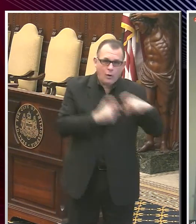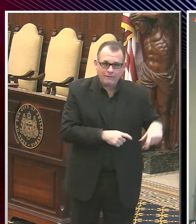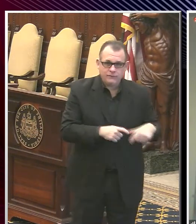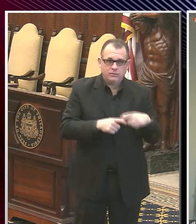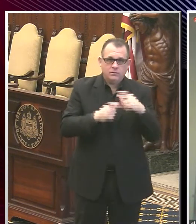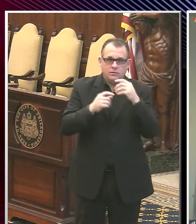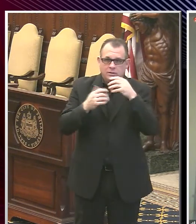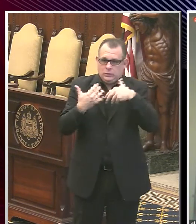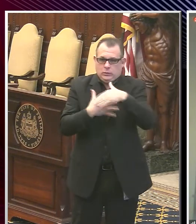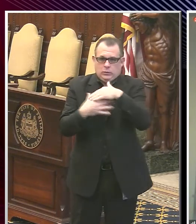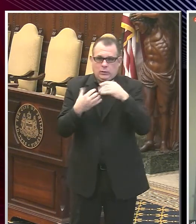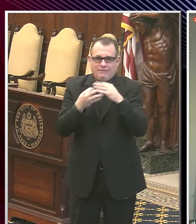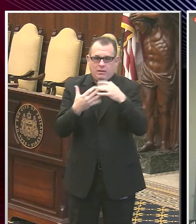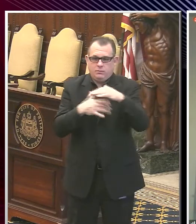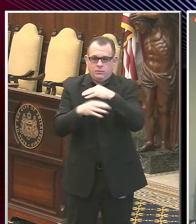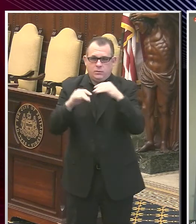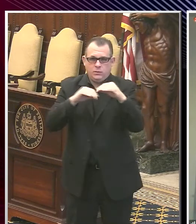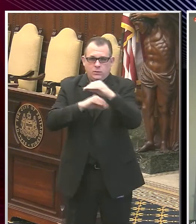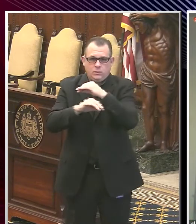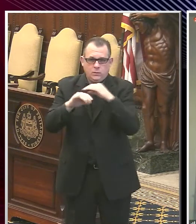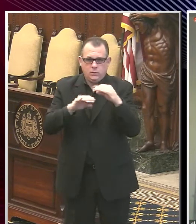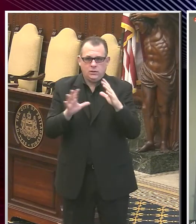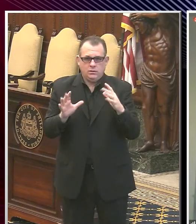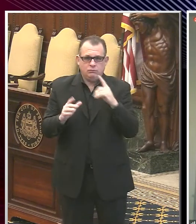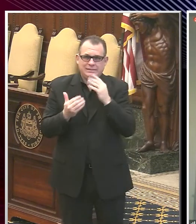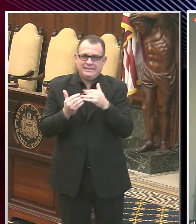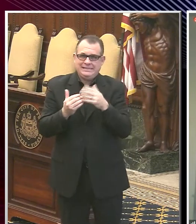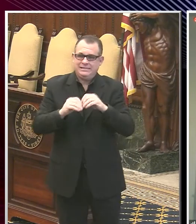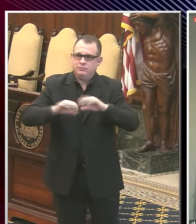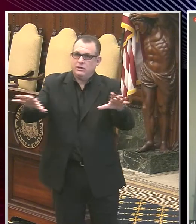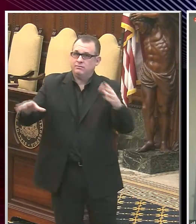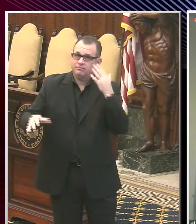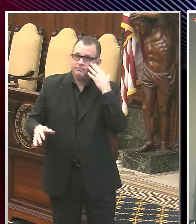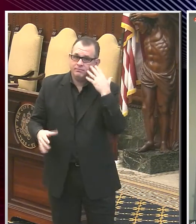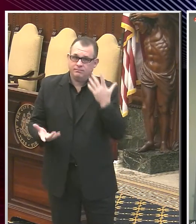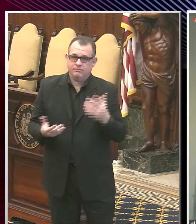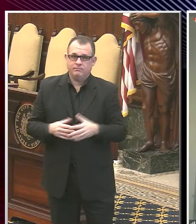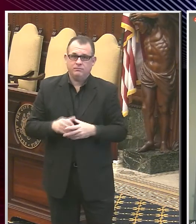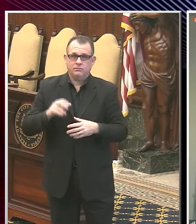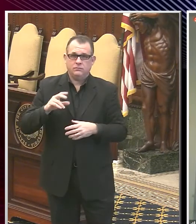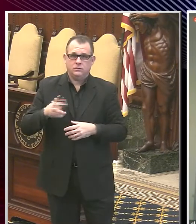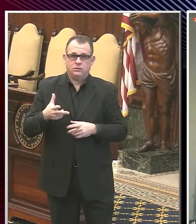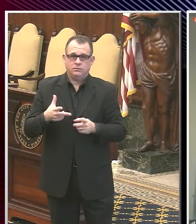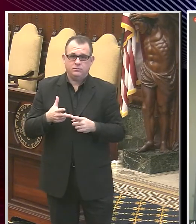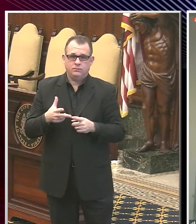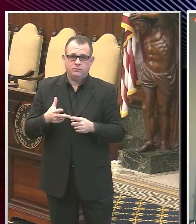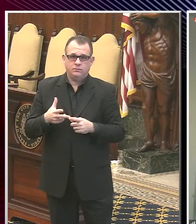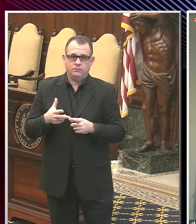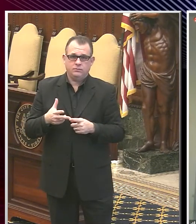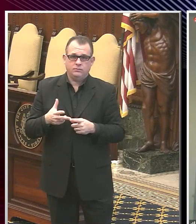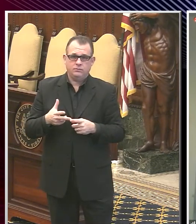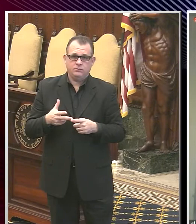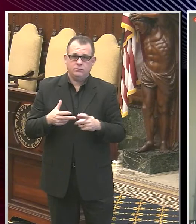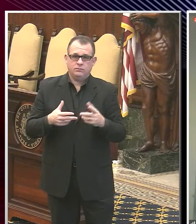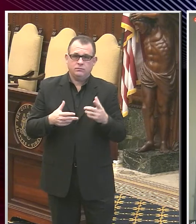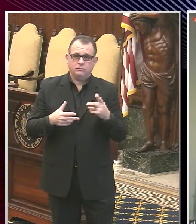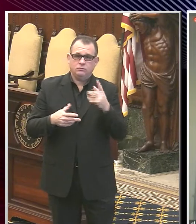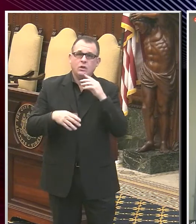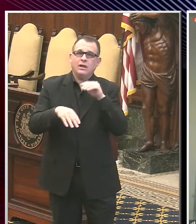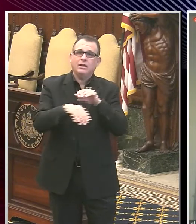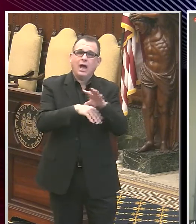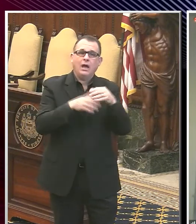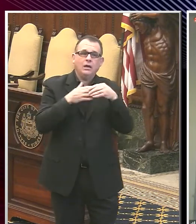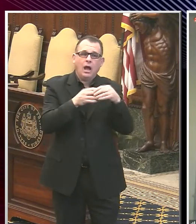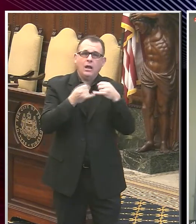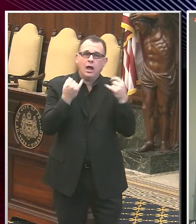you're sharing the same air. You're going to infection can spread from one person to another. And then the guidance to the restaurants is we really